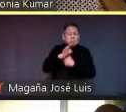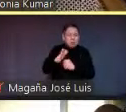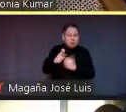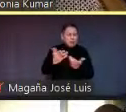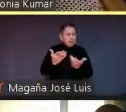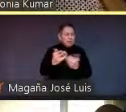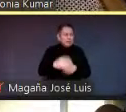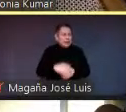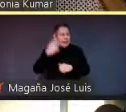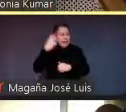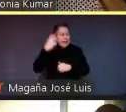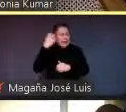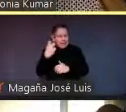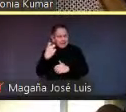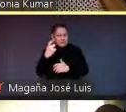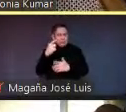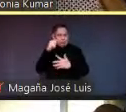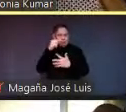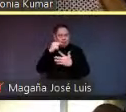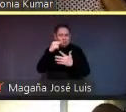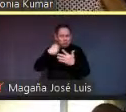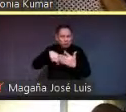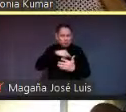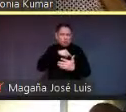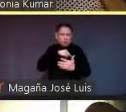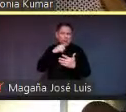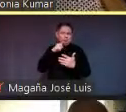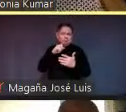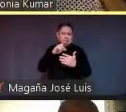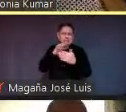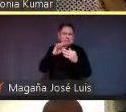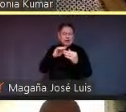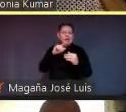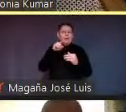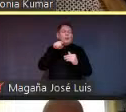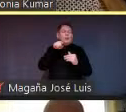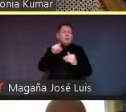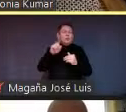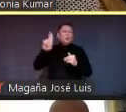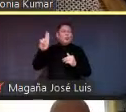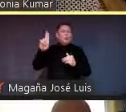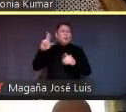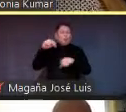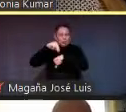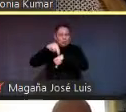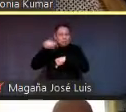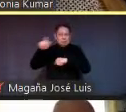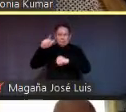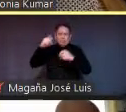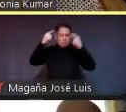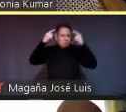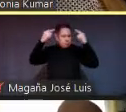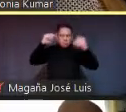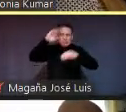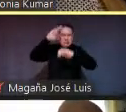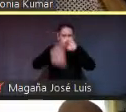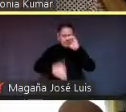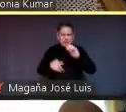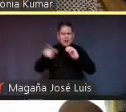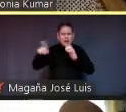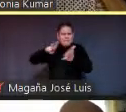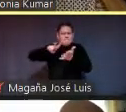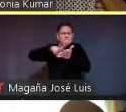in mind, what are the key competencies you want your medical graduates to leave with? And with that, I'm going to hand over to